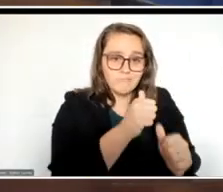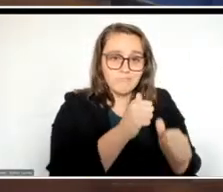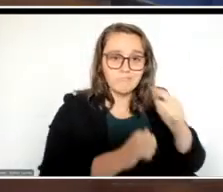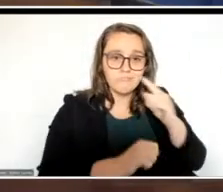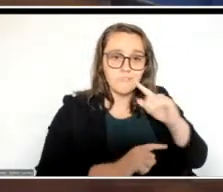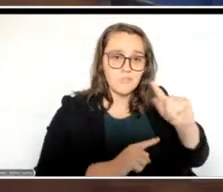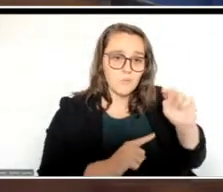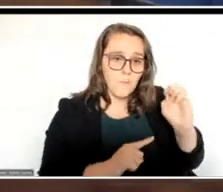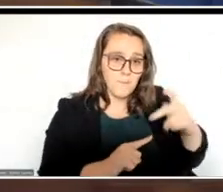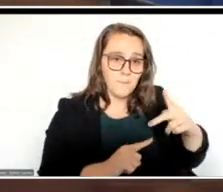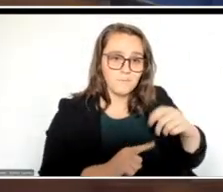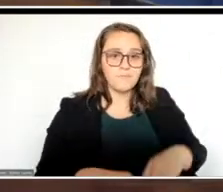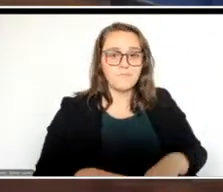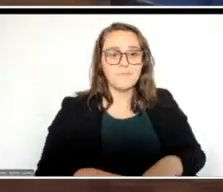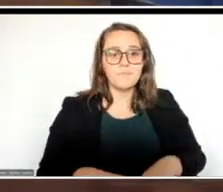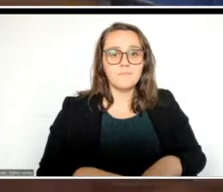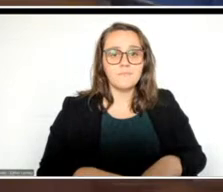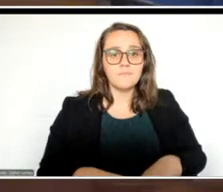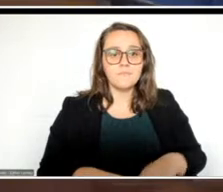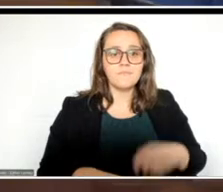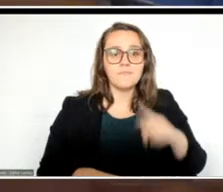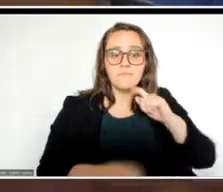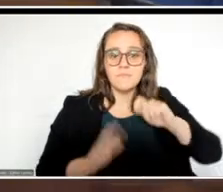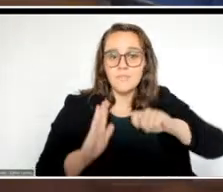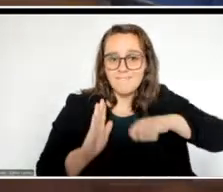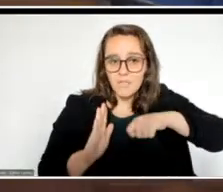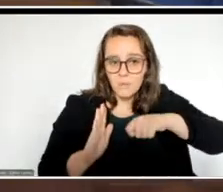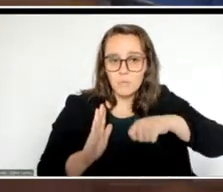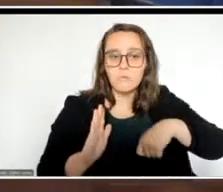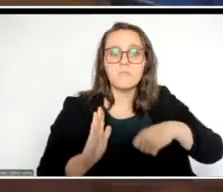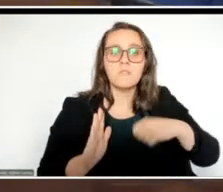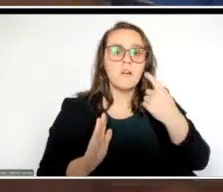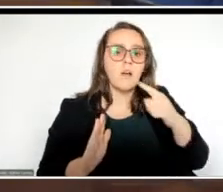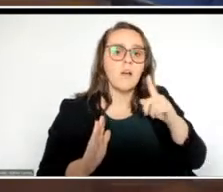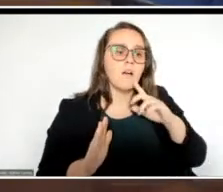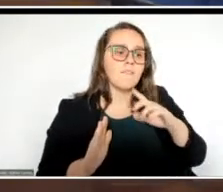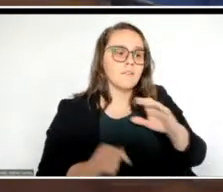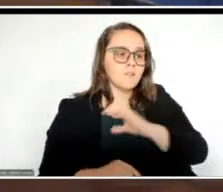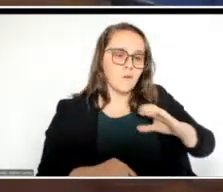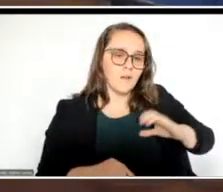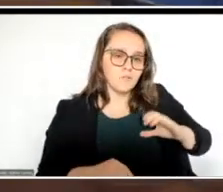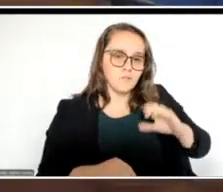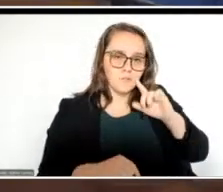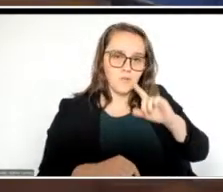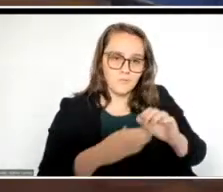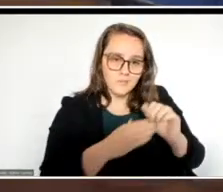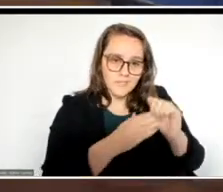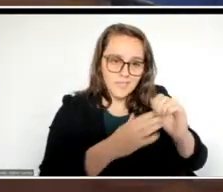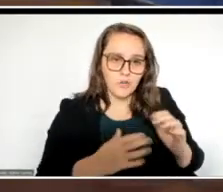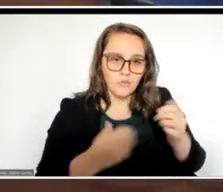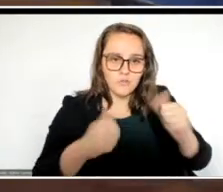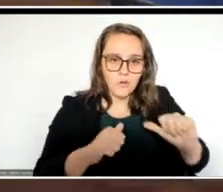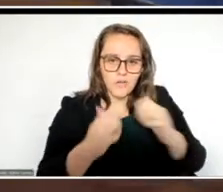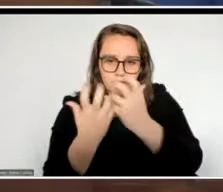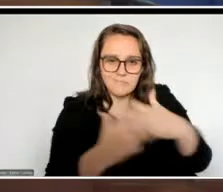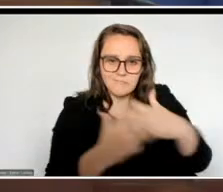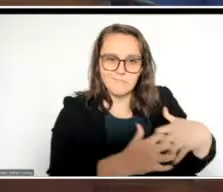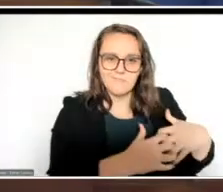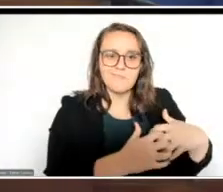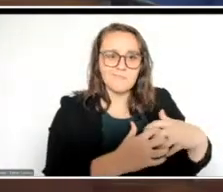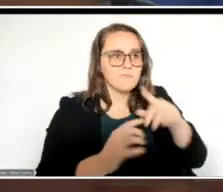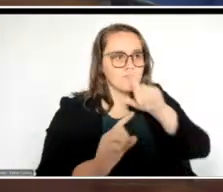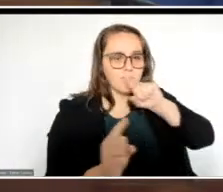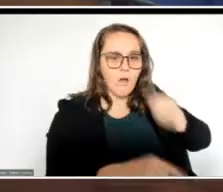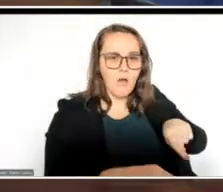footage of congressional leaders on January 6th working to coordinate the response to the violence and ensure the